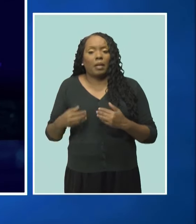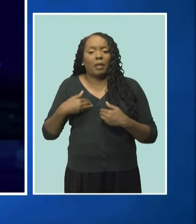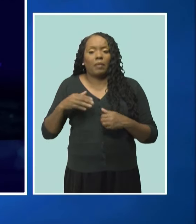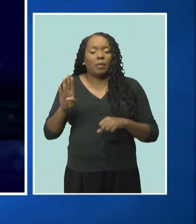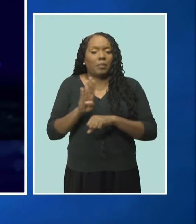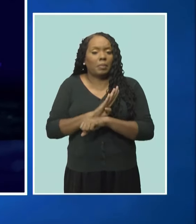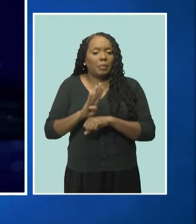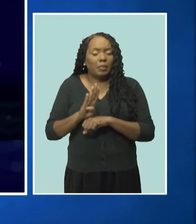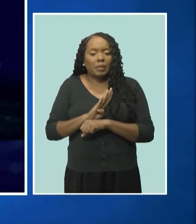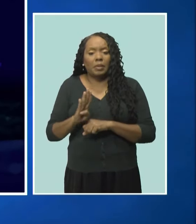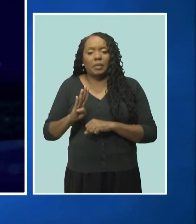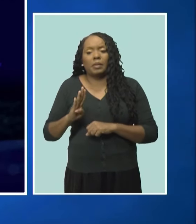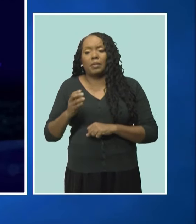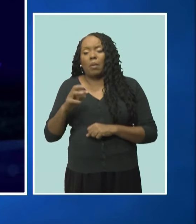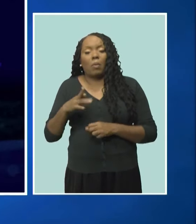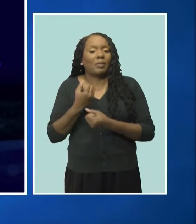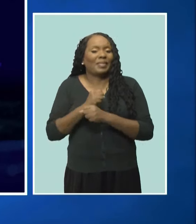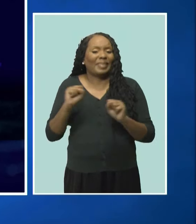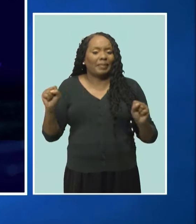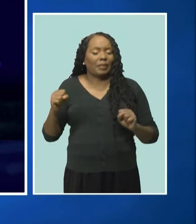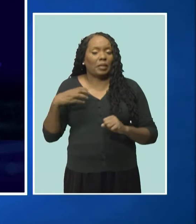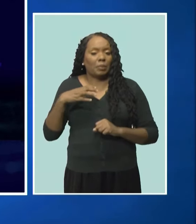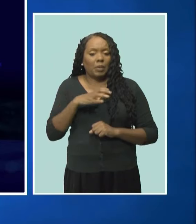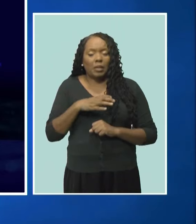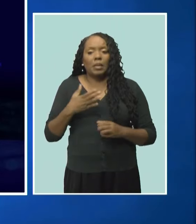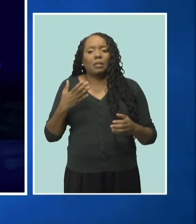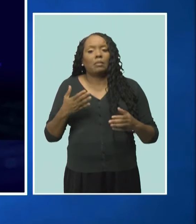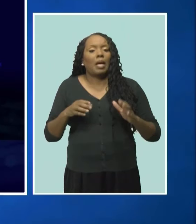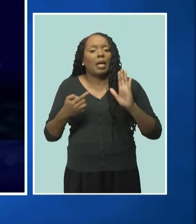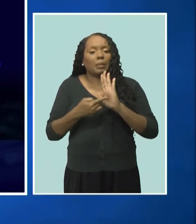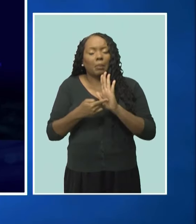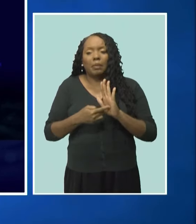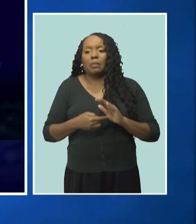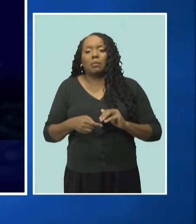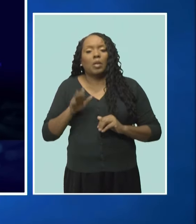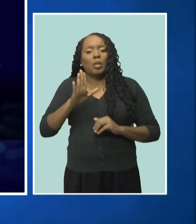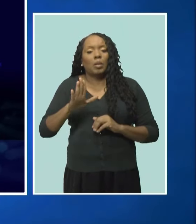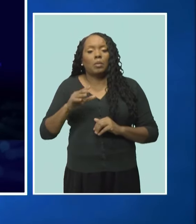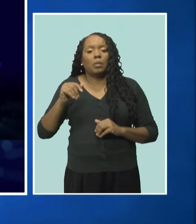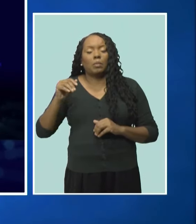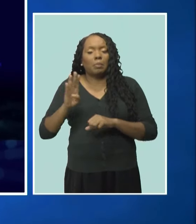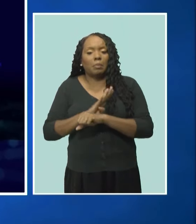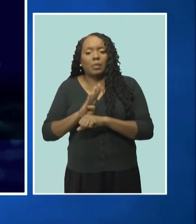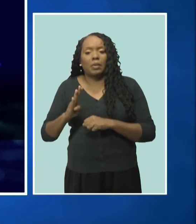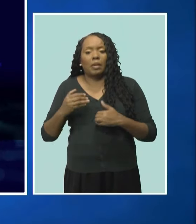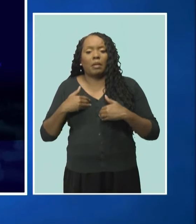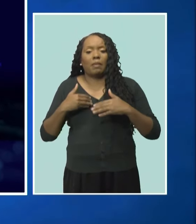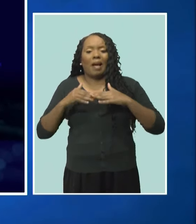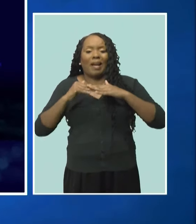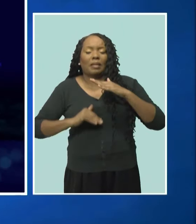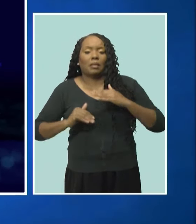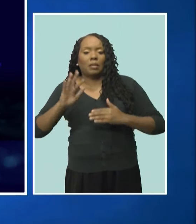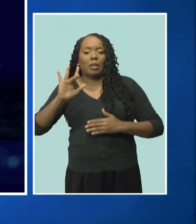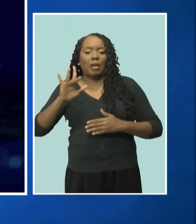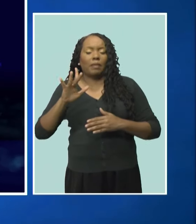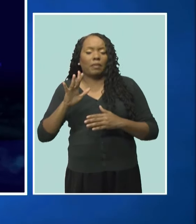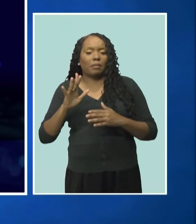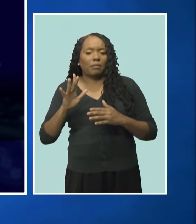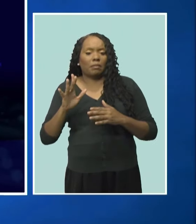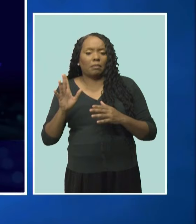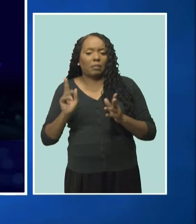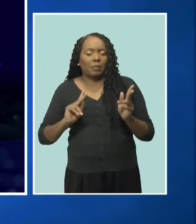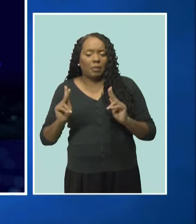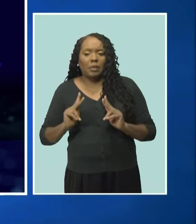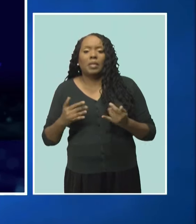than 25 persons, maybe a small operation, then you are still required to have some sort of consultation with the employees on safety and